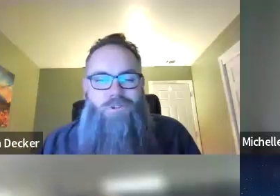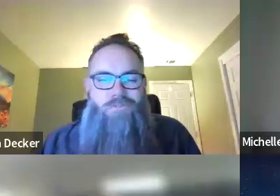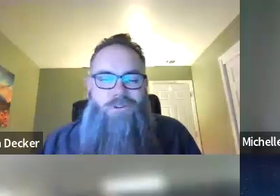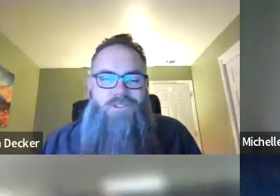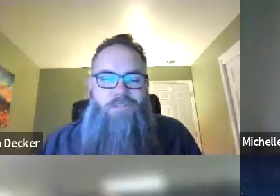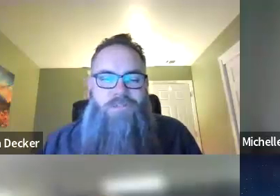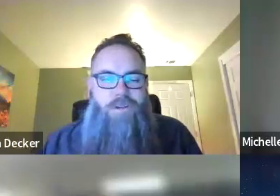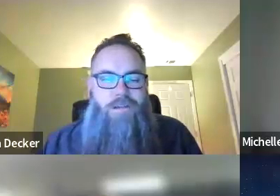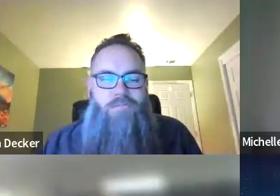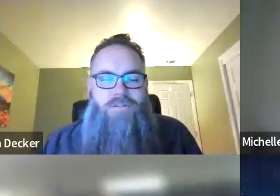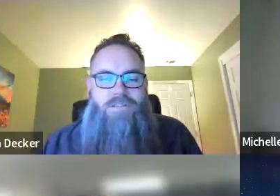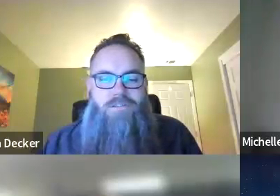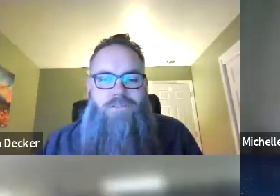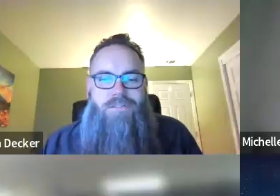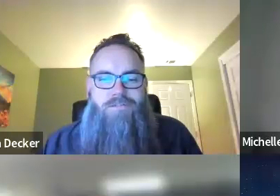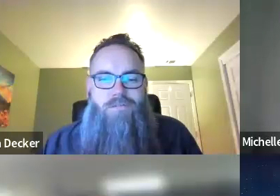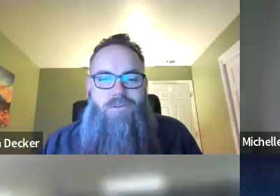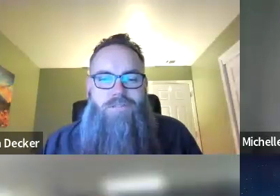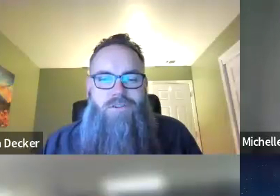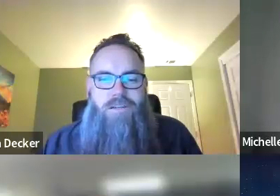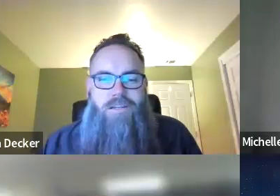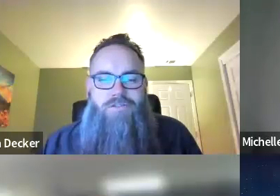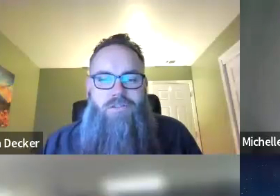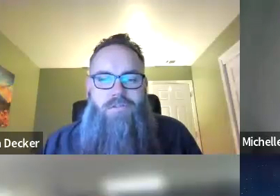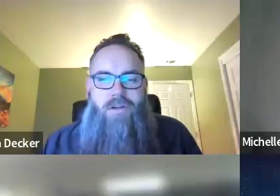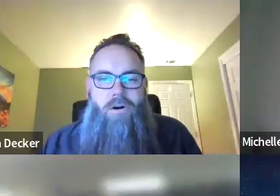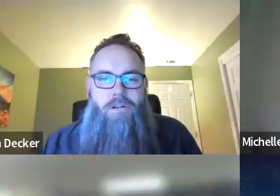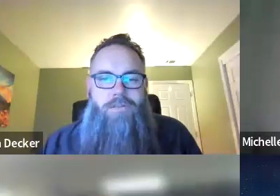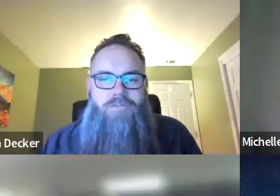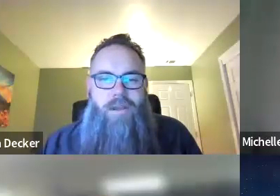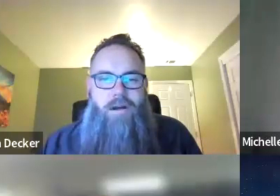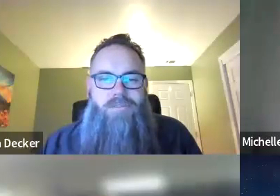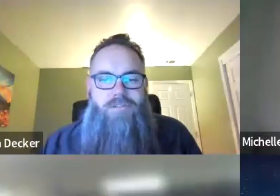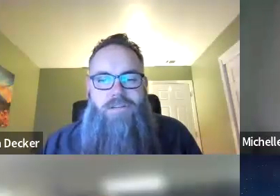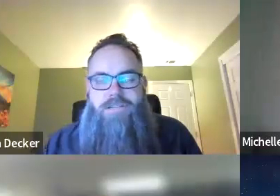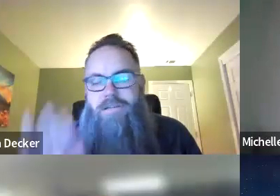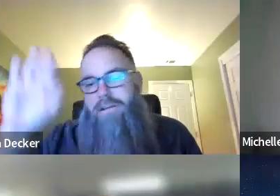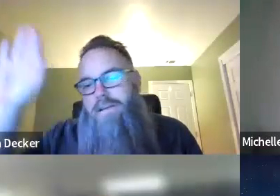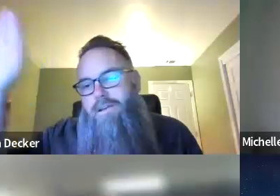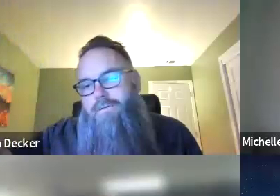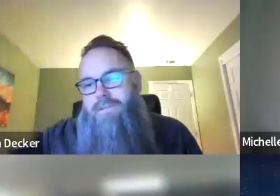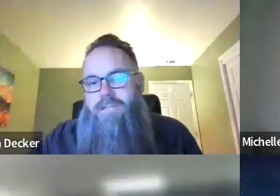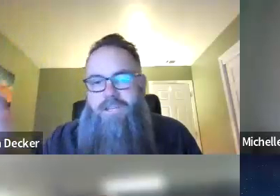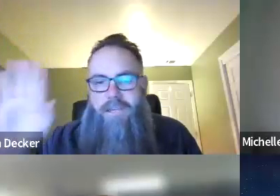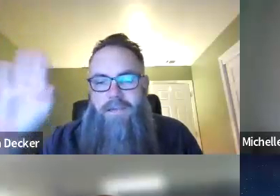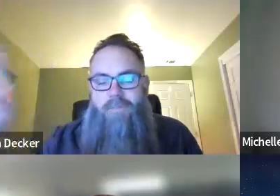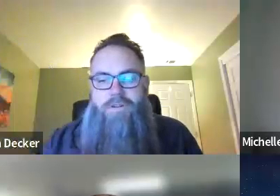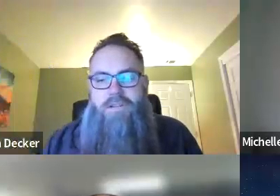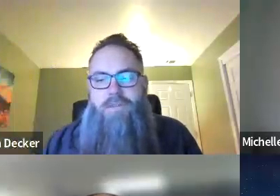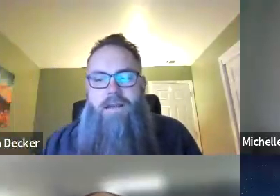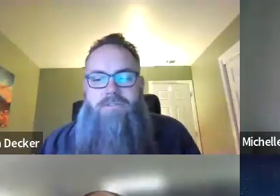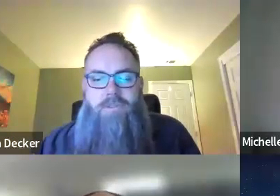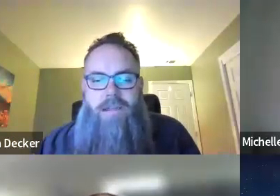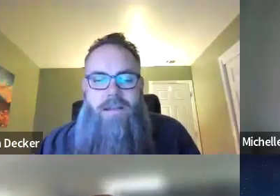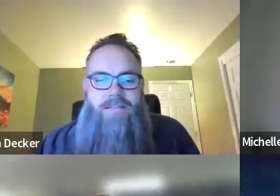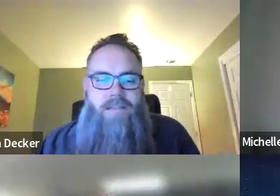push and push and push so much for in-person services for folks, and trying to ensure that we've got all of these great opportunities for teaching in person.